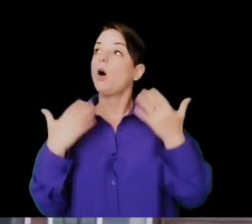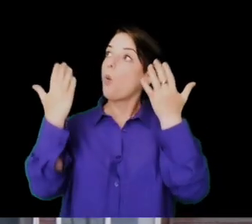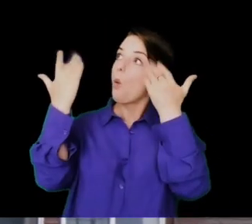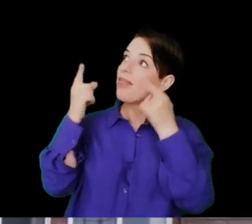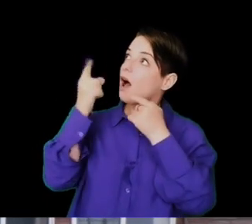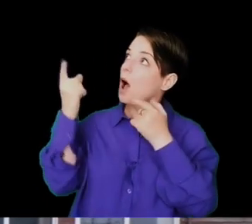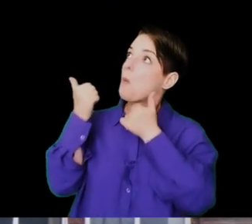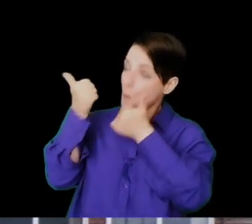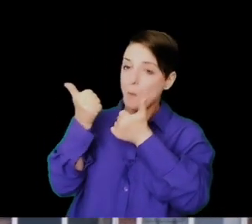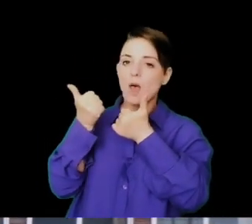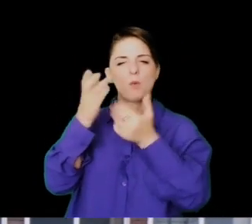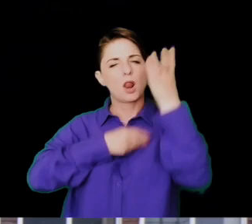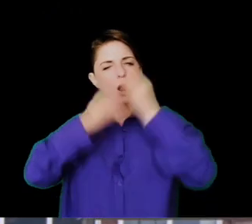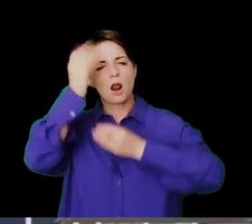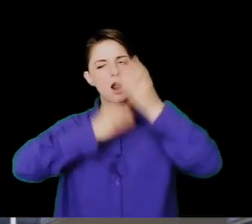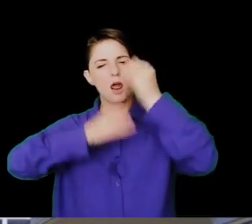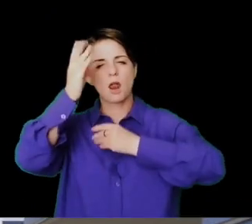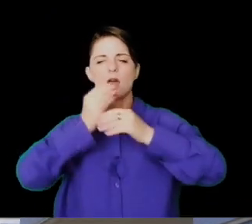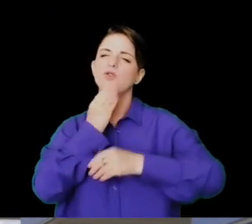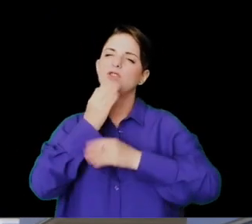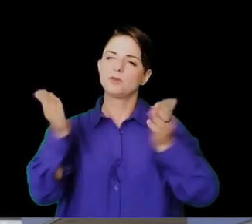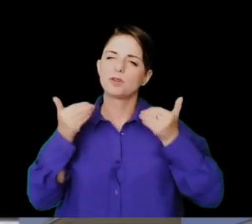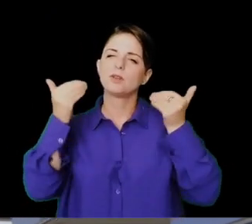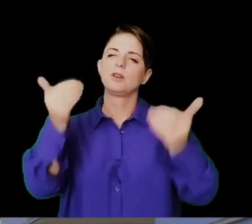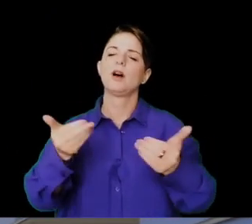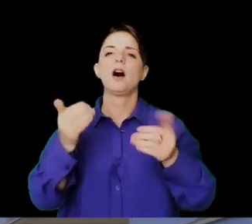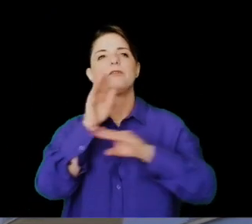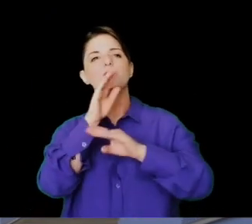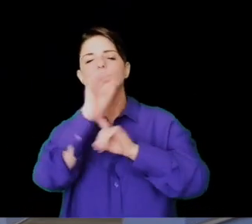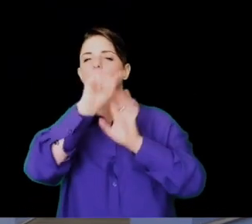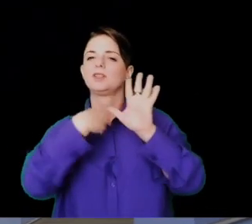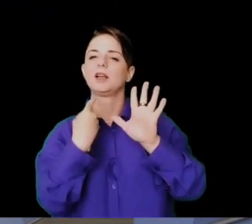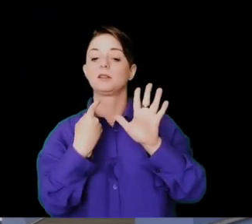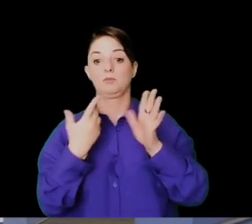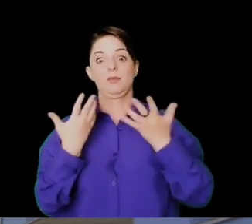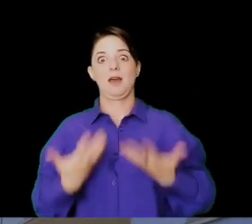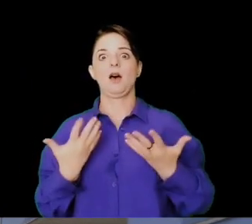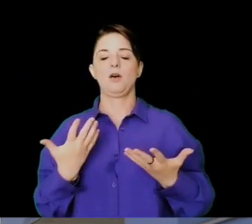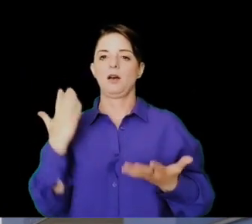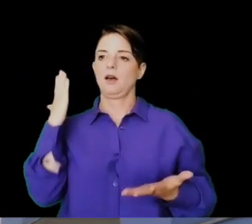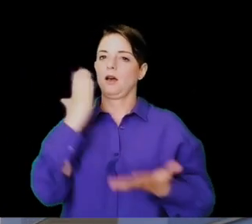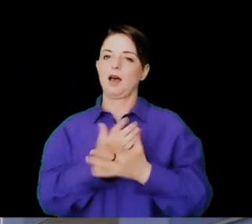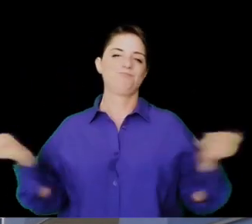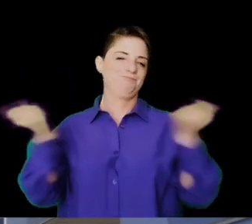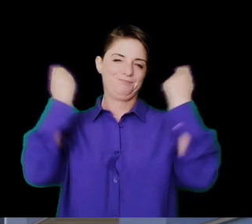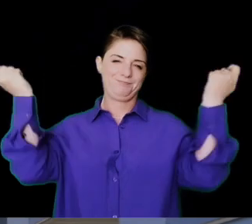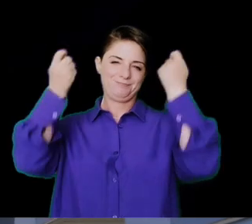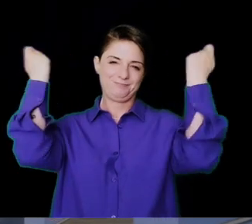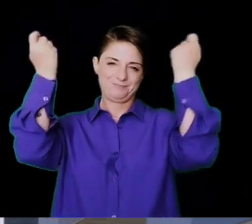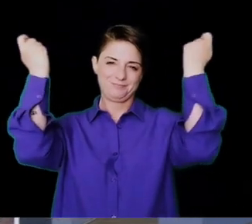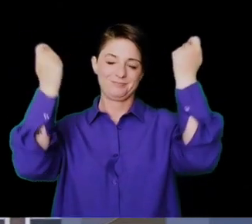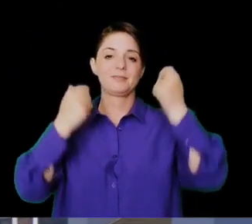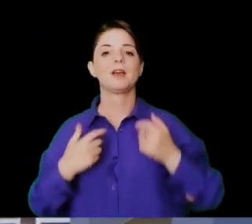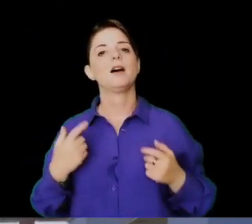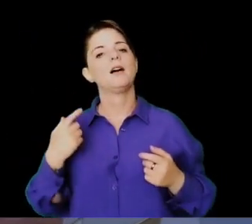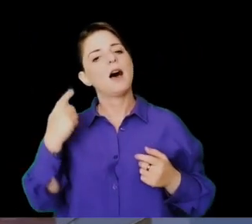The weather just about held out for us, and we've learnt so many lessons that will be really useful as we move forward with our future projects. But I think now it's time